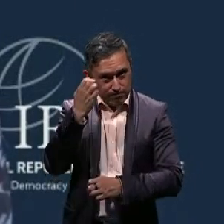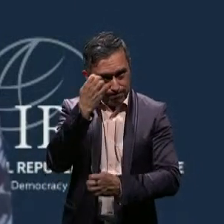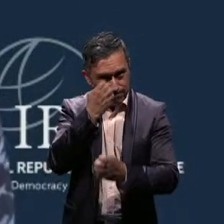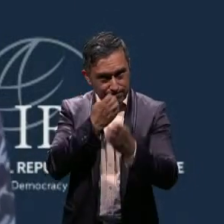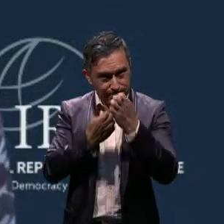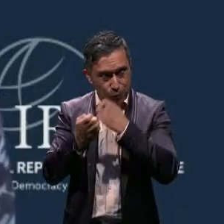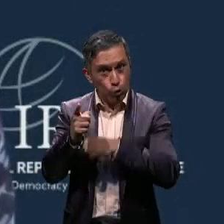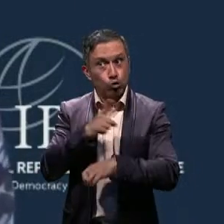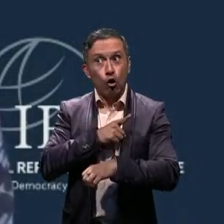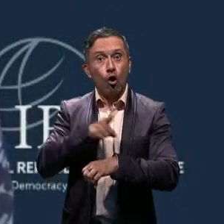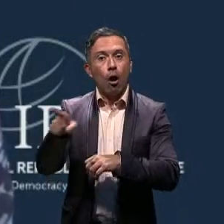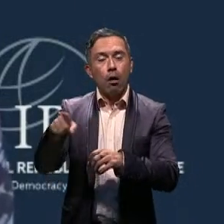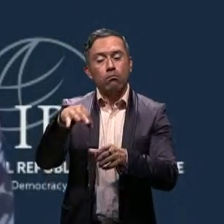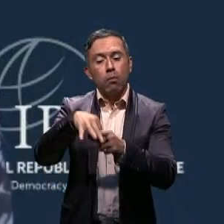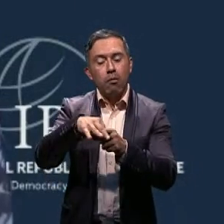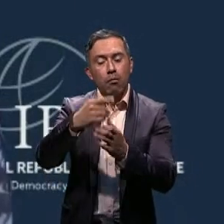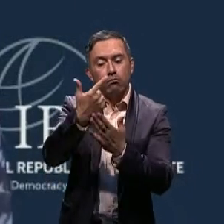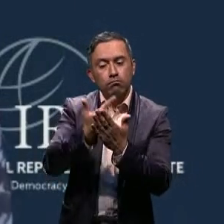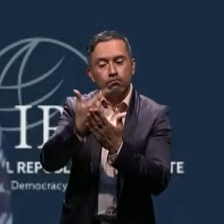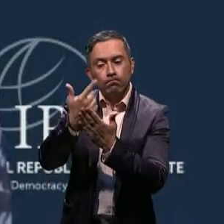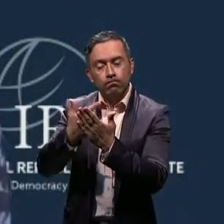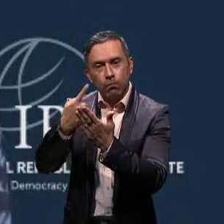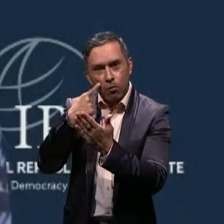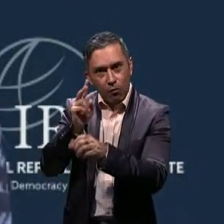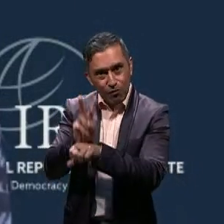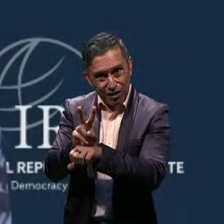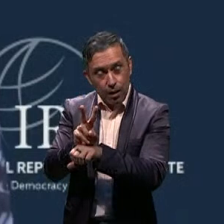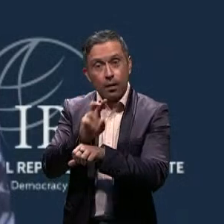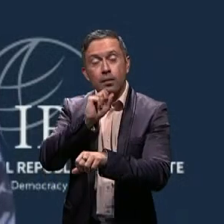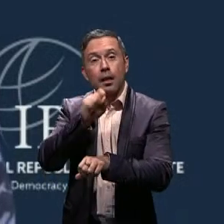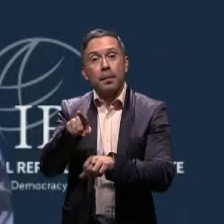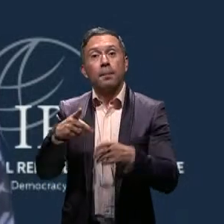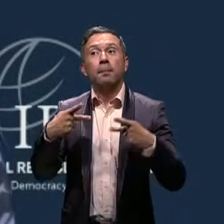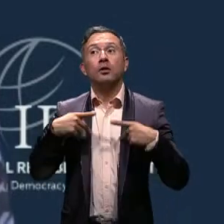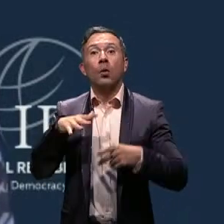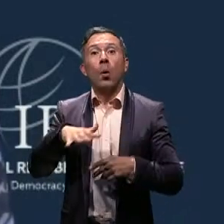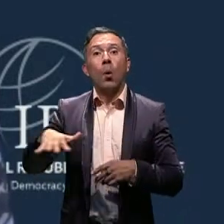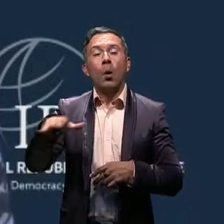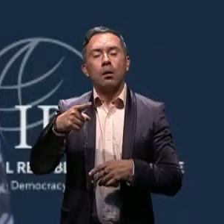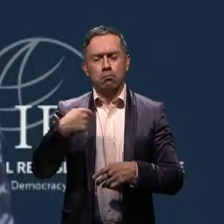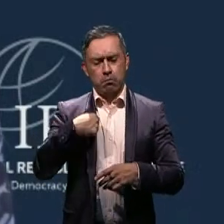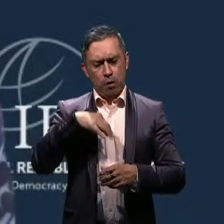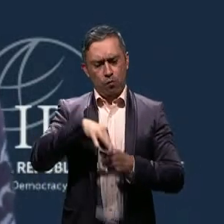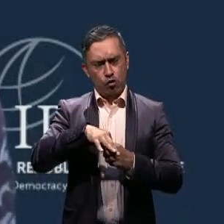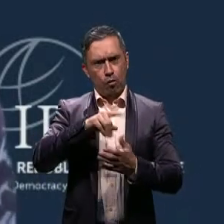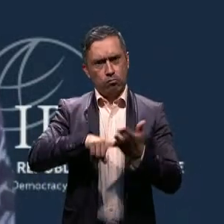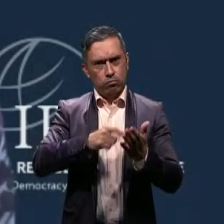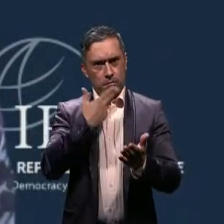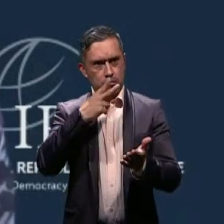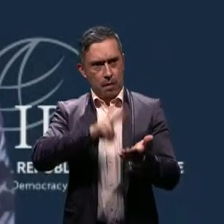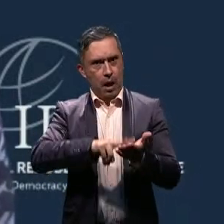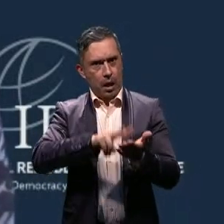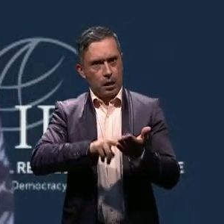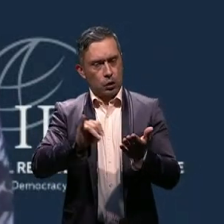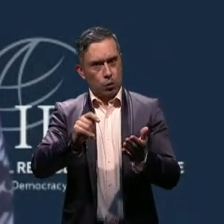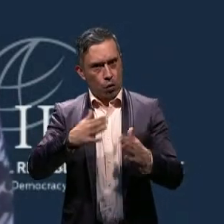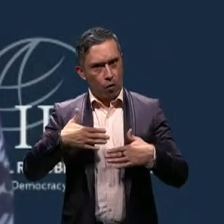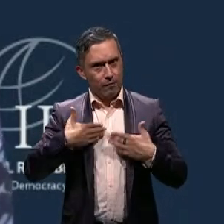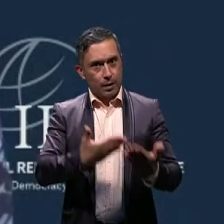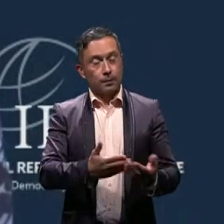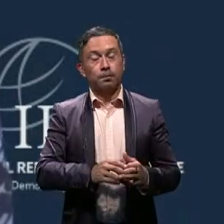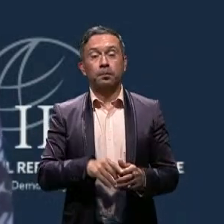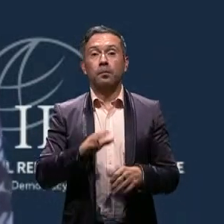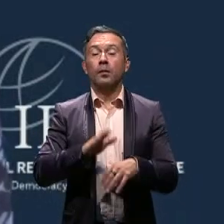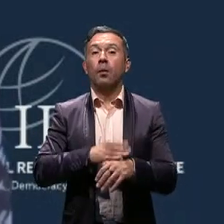the authorities. They don't have only to guarantee that they count the votes, but that the citizens are trusting that their vote